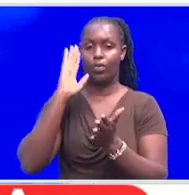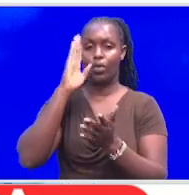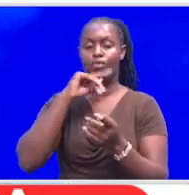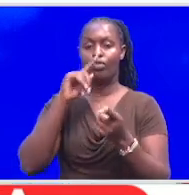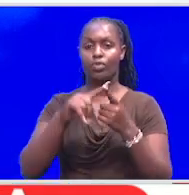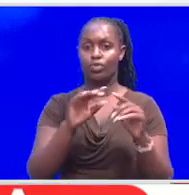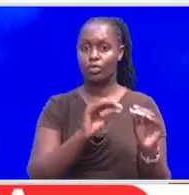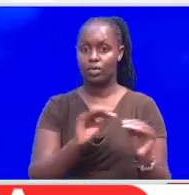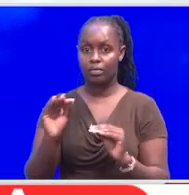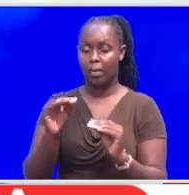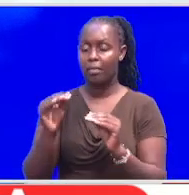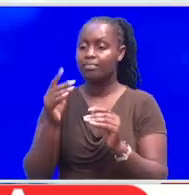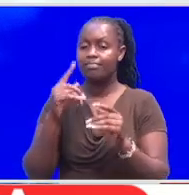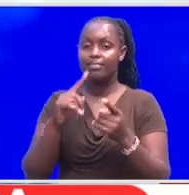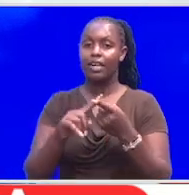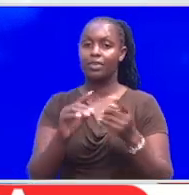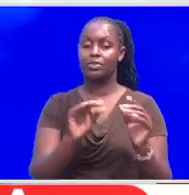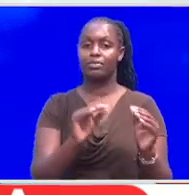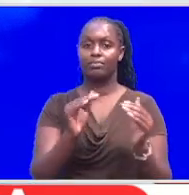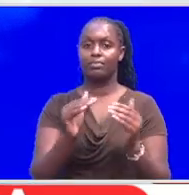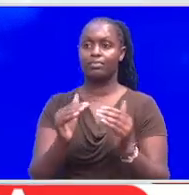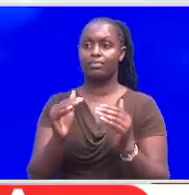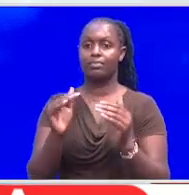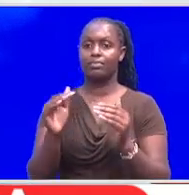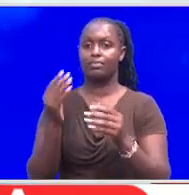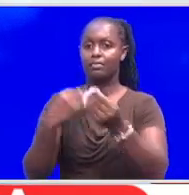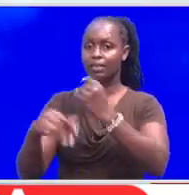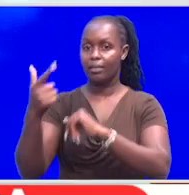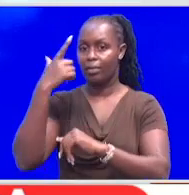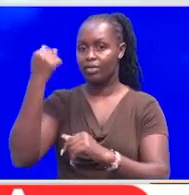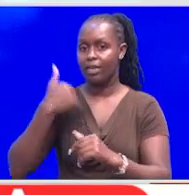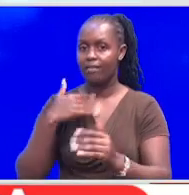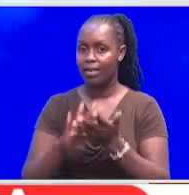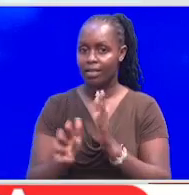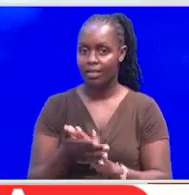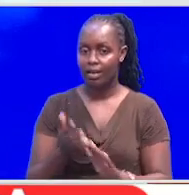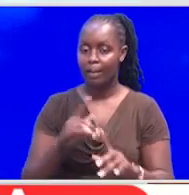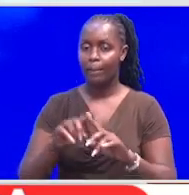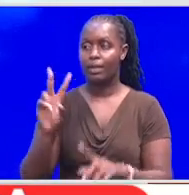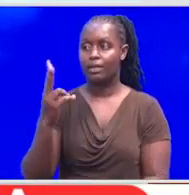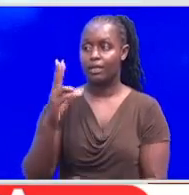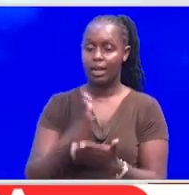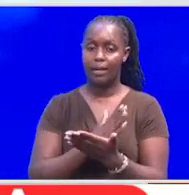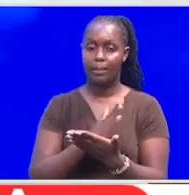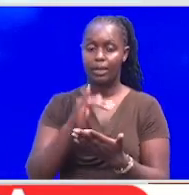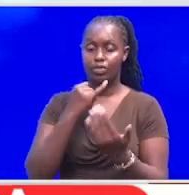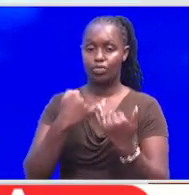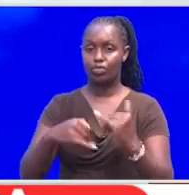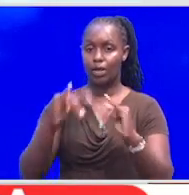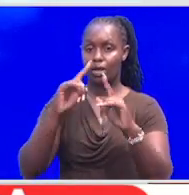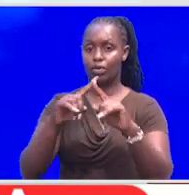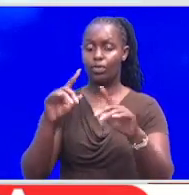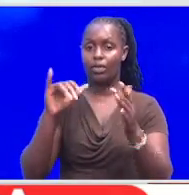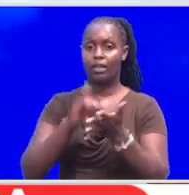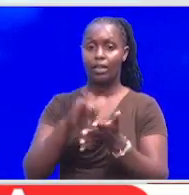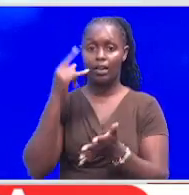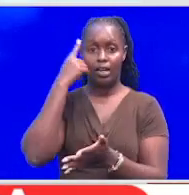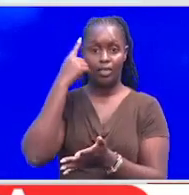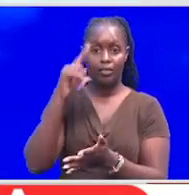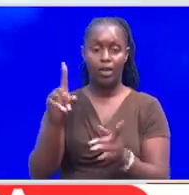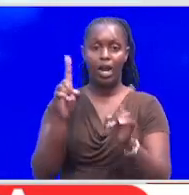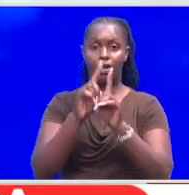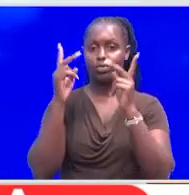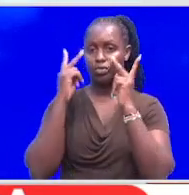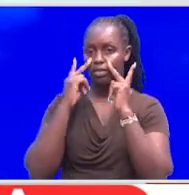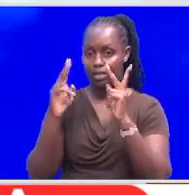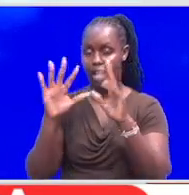there's nothing to ship, right? So we started that aspect. The second part is, of course, trying to use the platform and see how much we